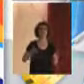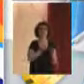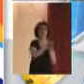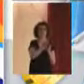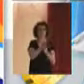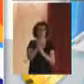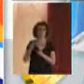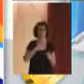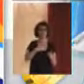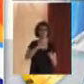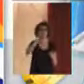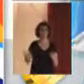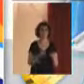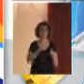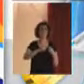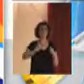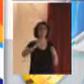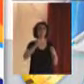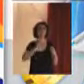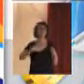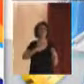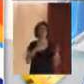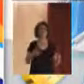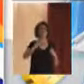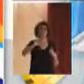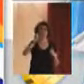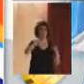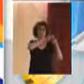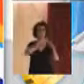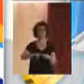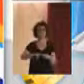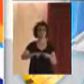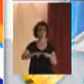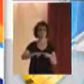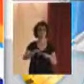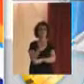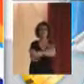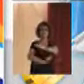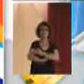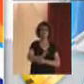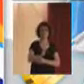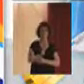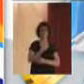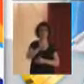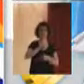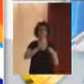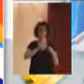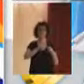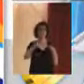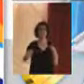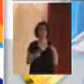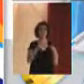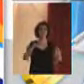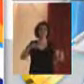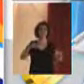It offers three main functions. The first being an analysis of the disability.